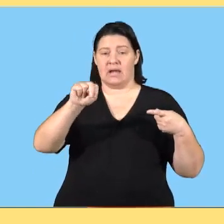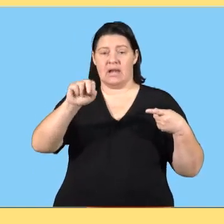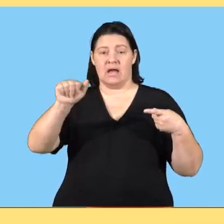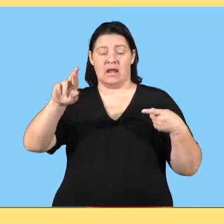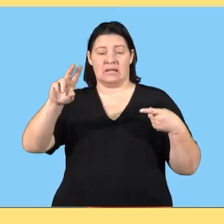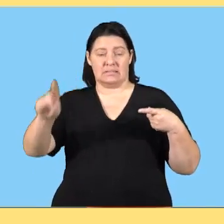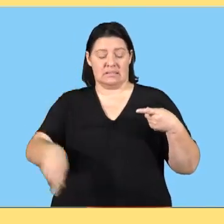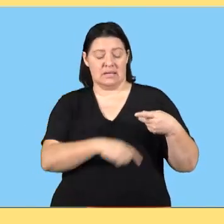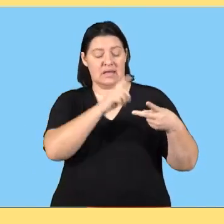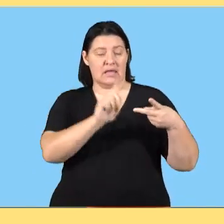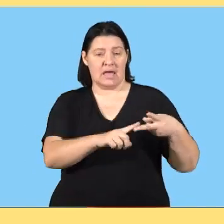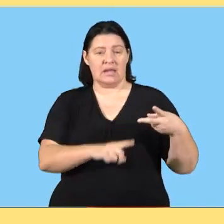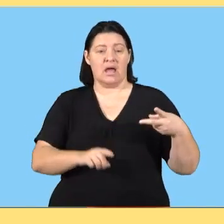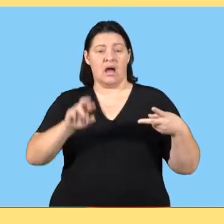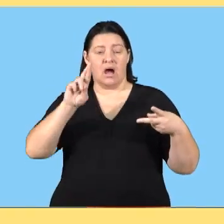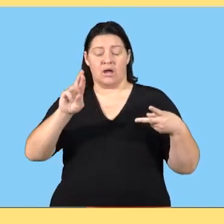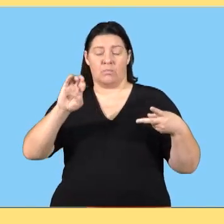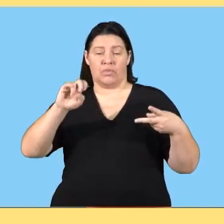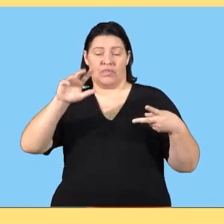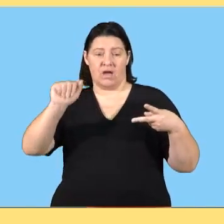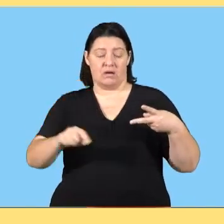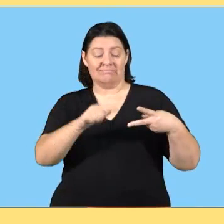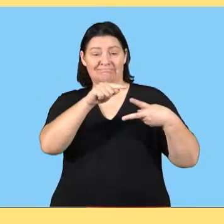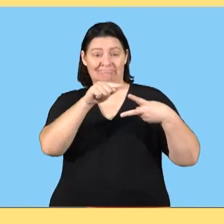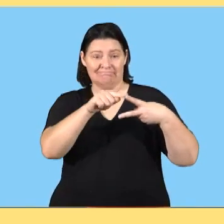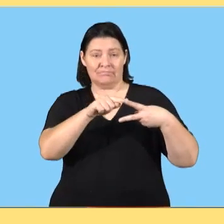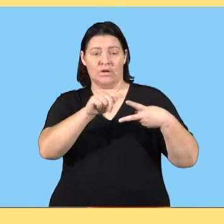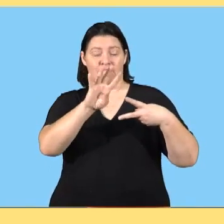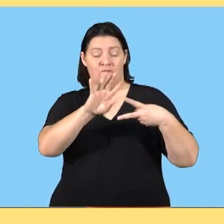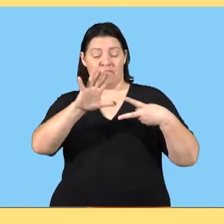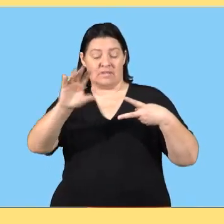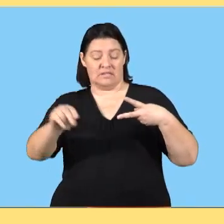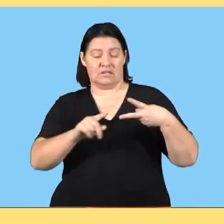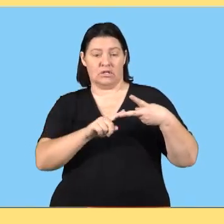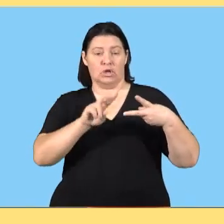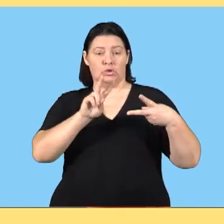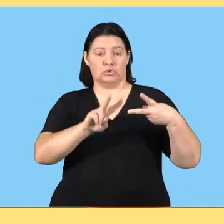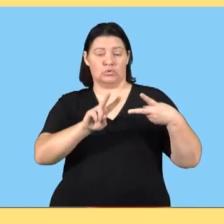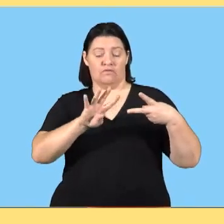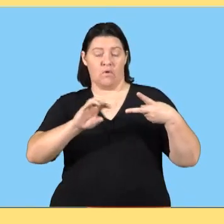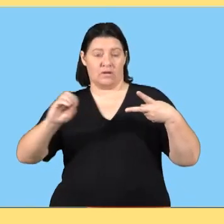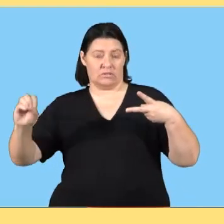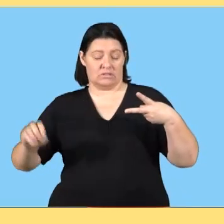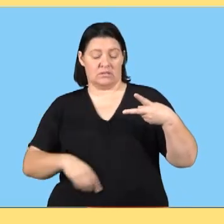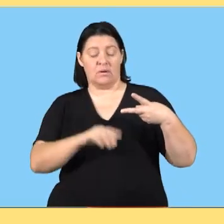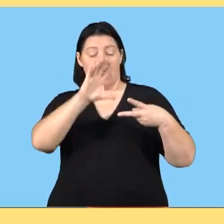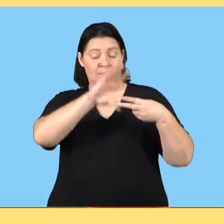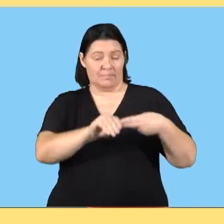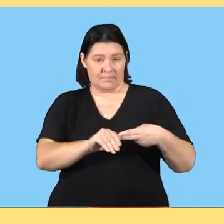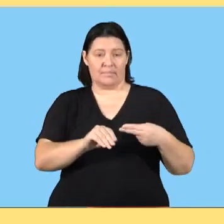with 450, and the second one was Arbotha with 2,400. You add those two, it gives